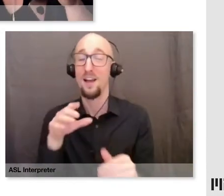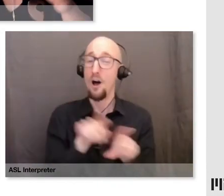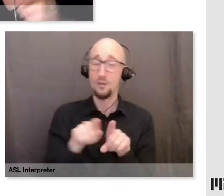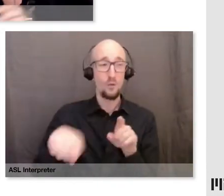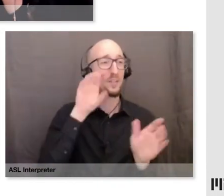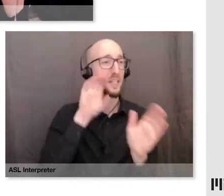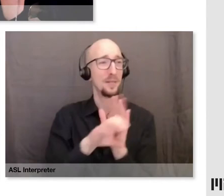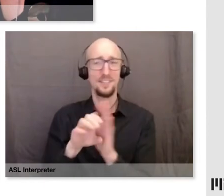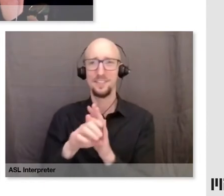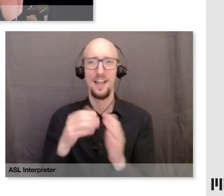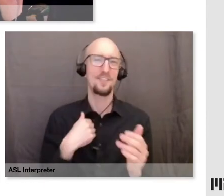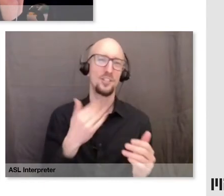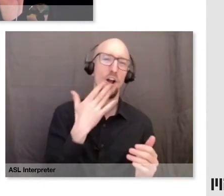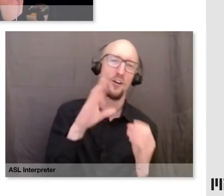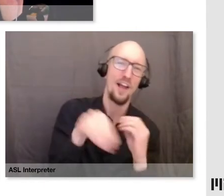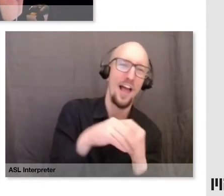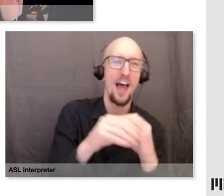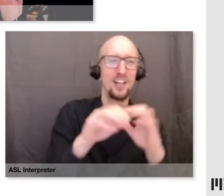the